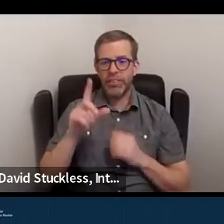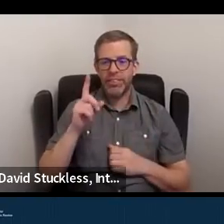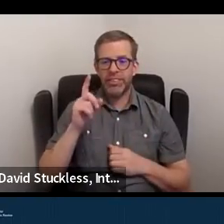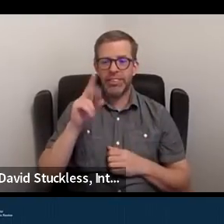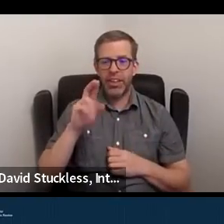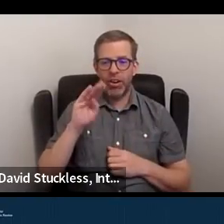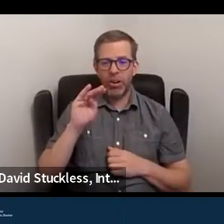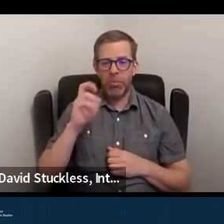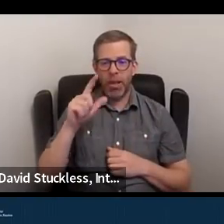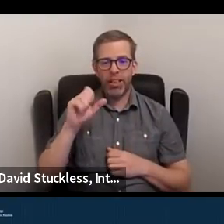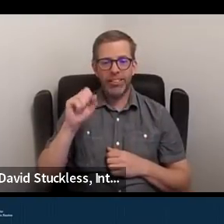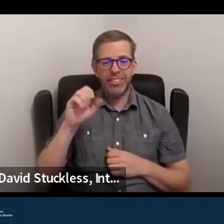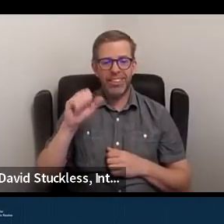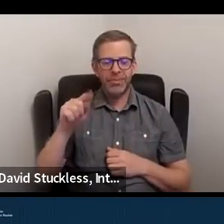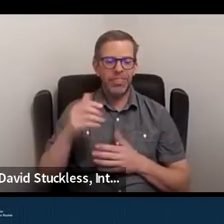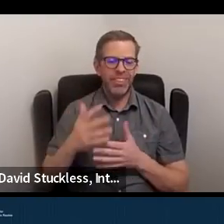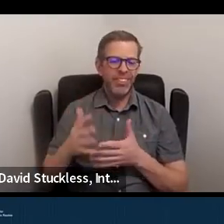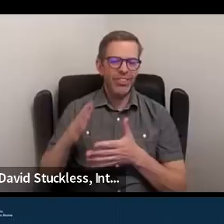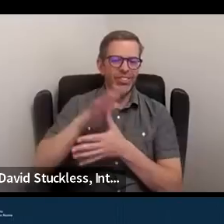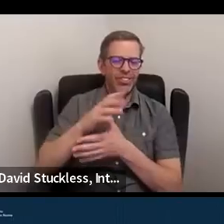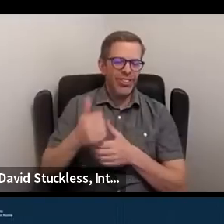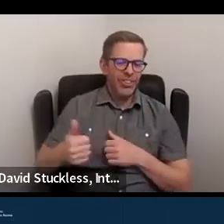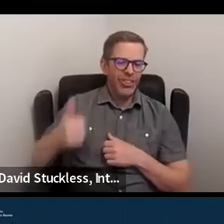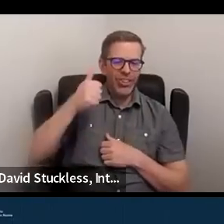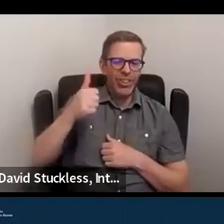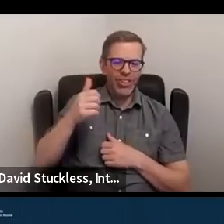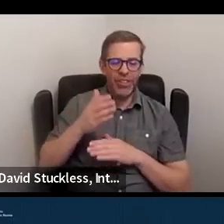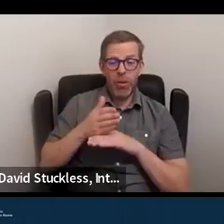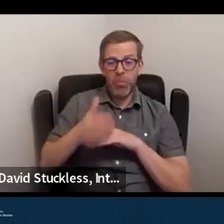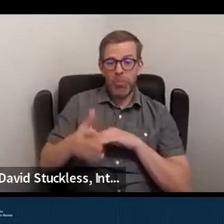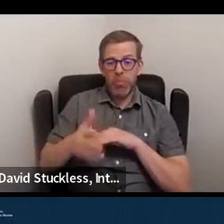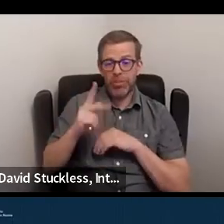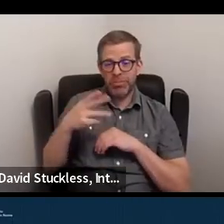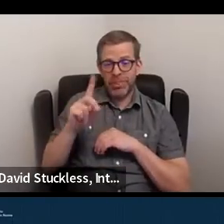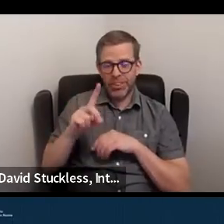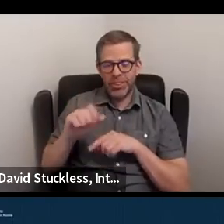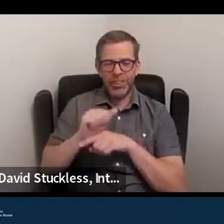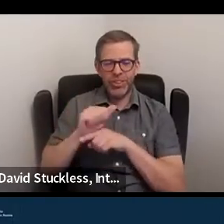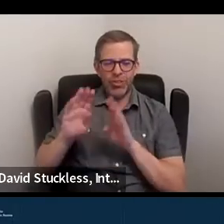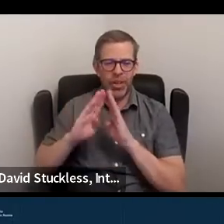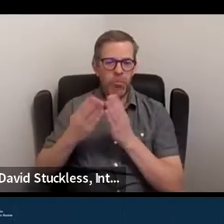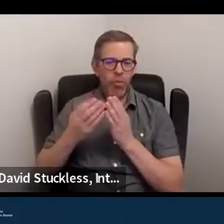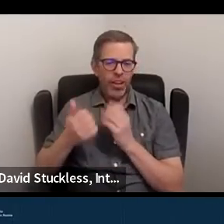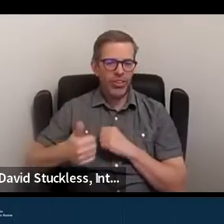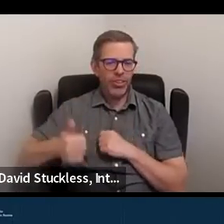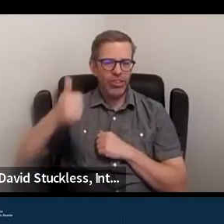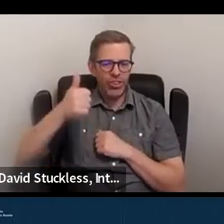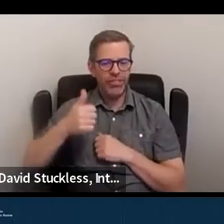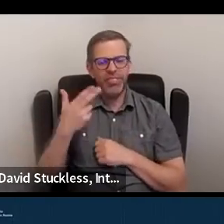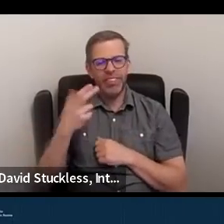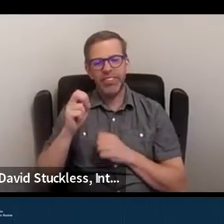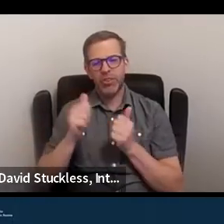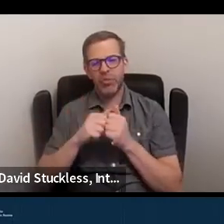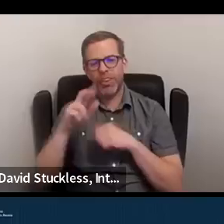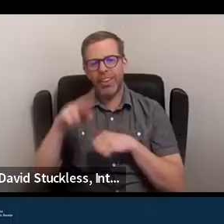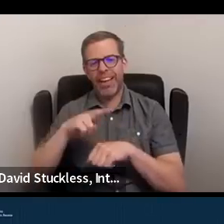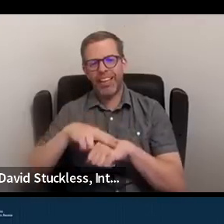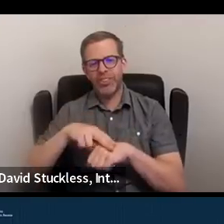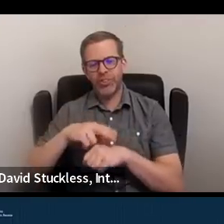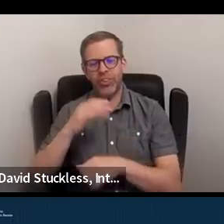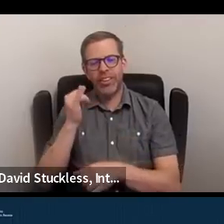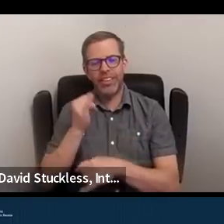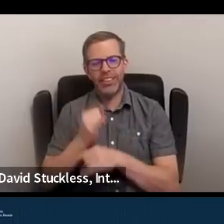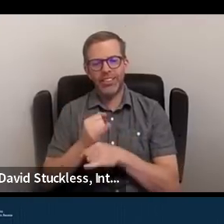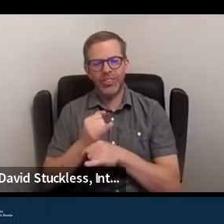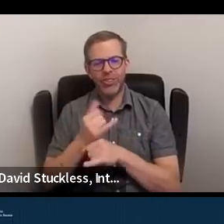who is a chief postdoctoral training branch chief, and he is with the National